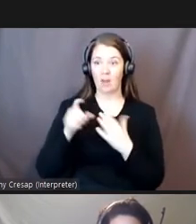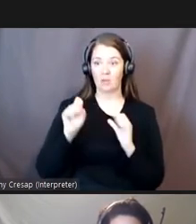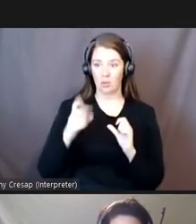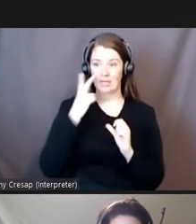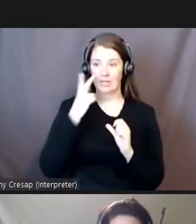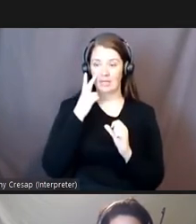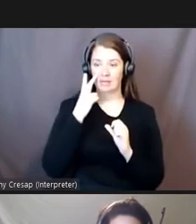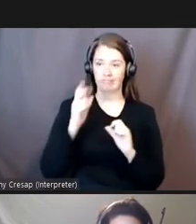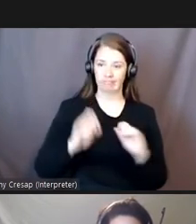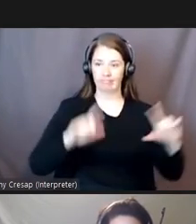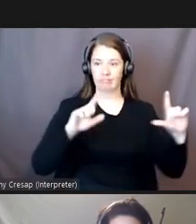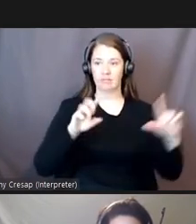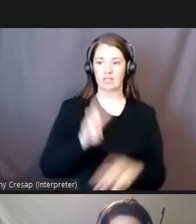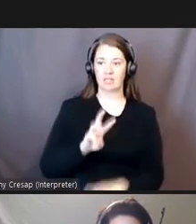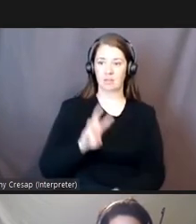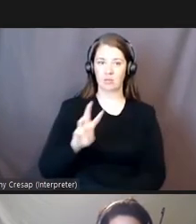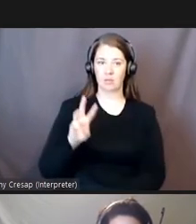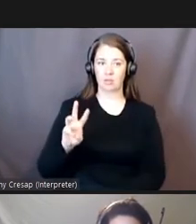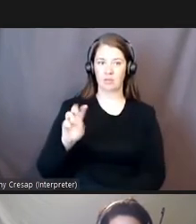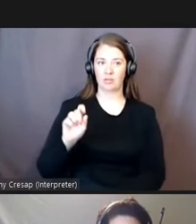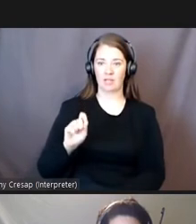visit